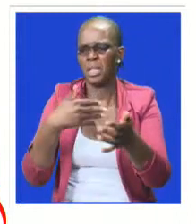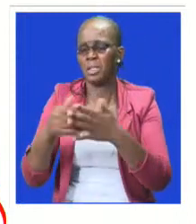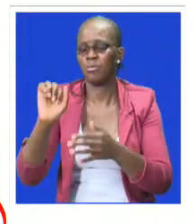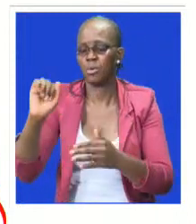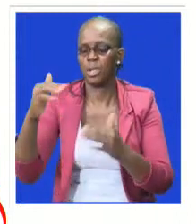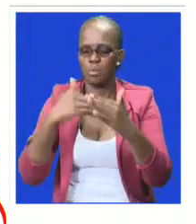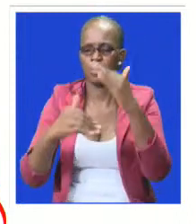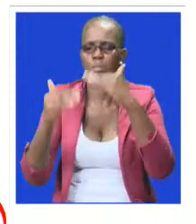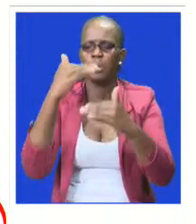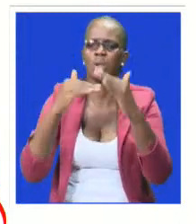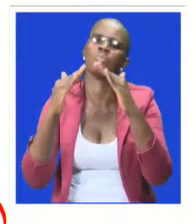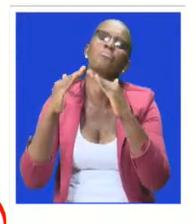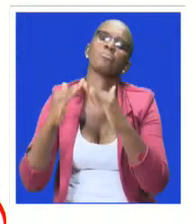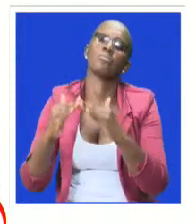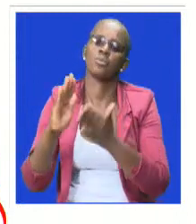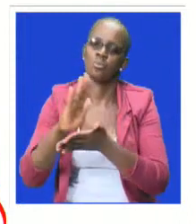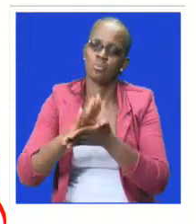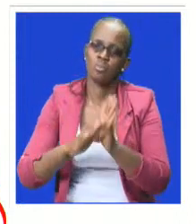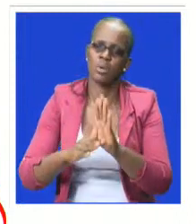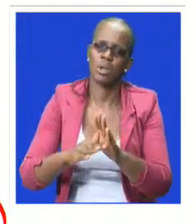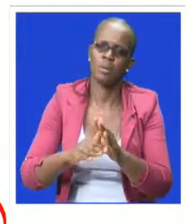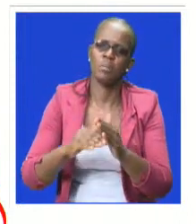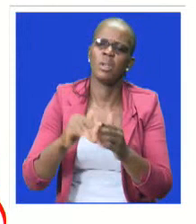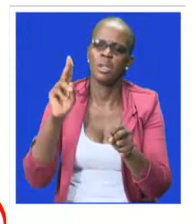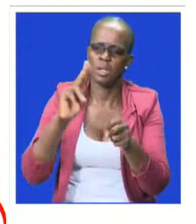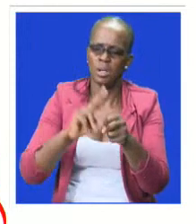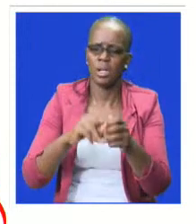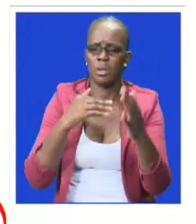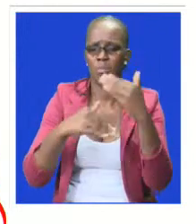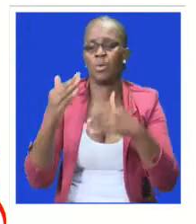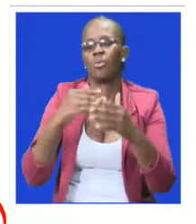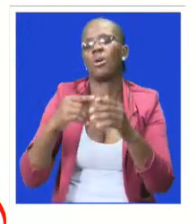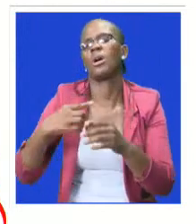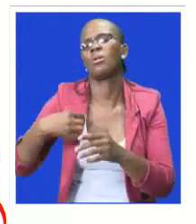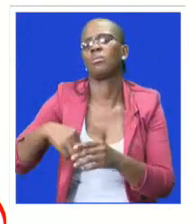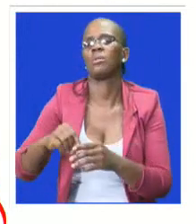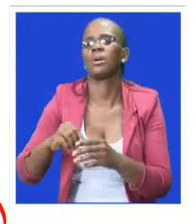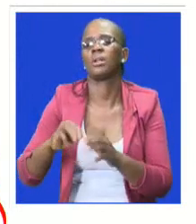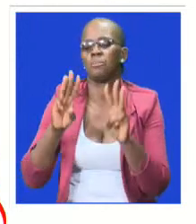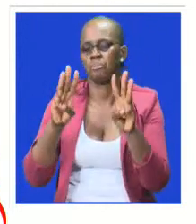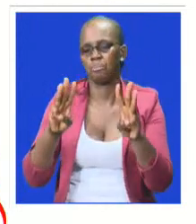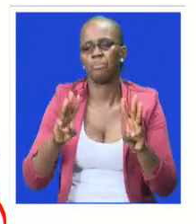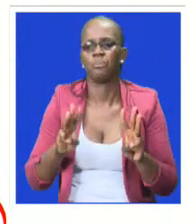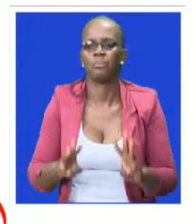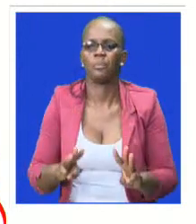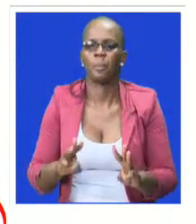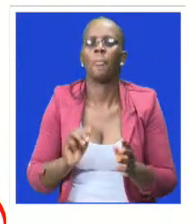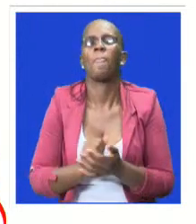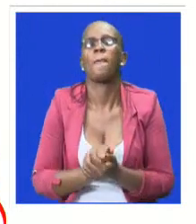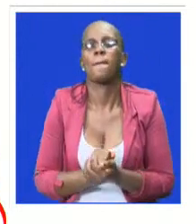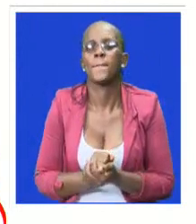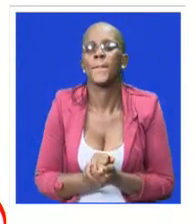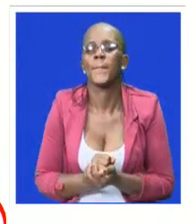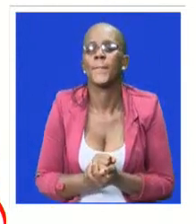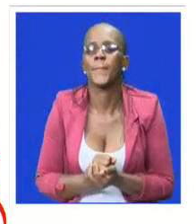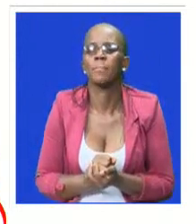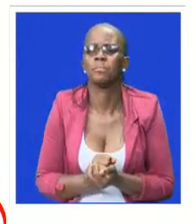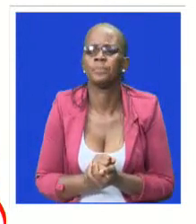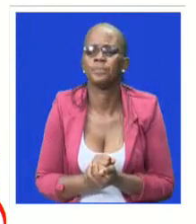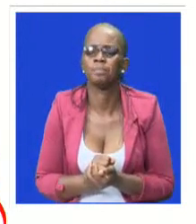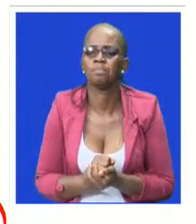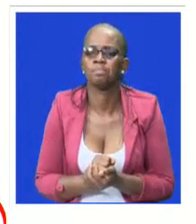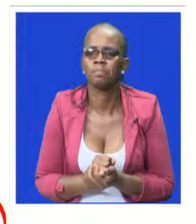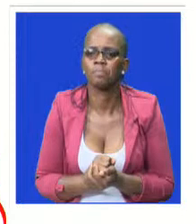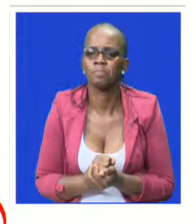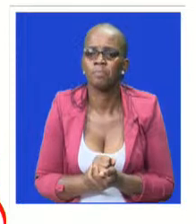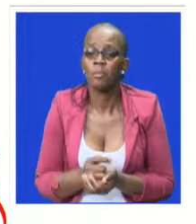this place is rich with animals. Looking at the complexion, we are saying they